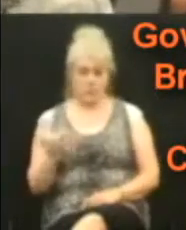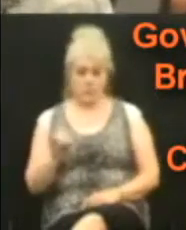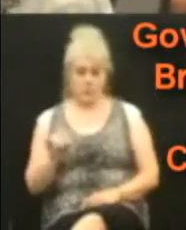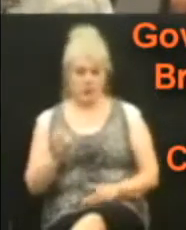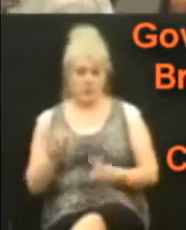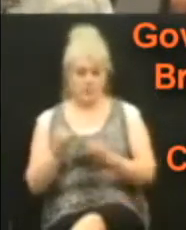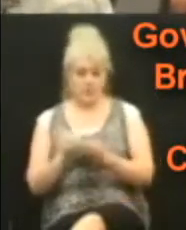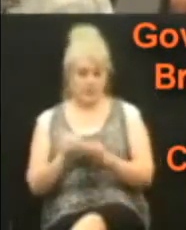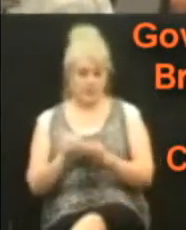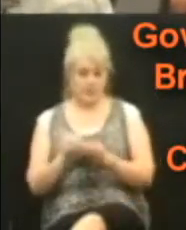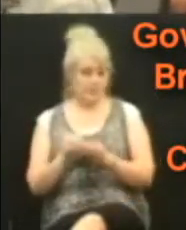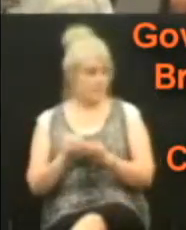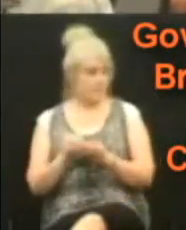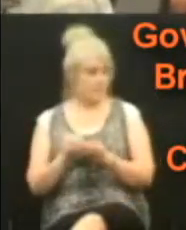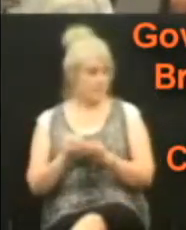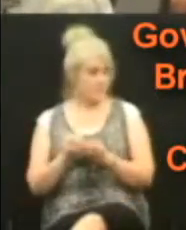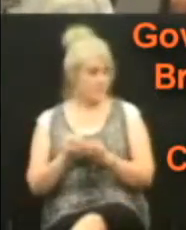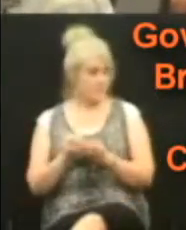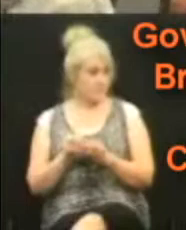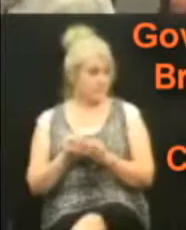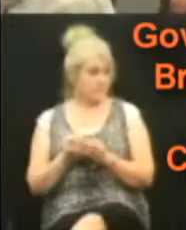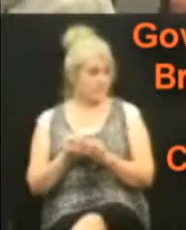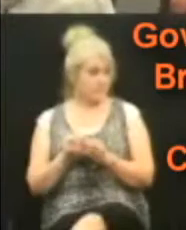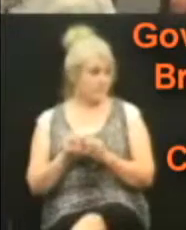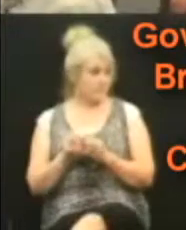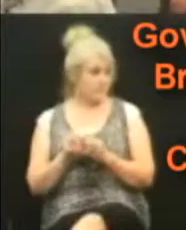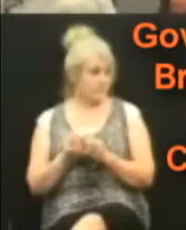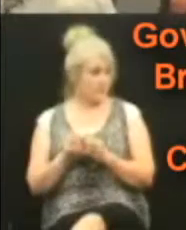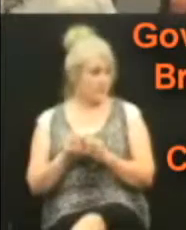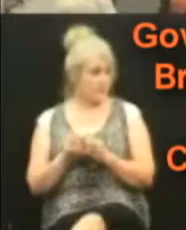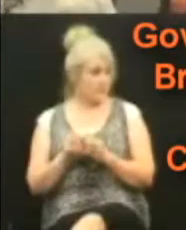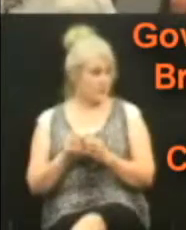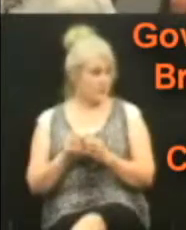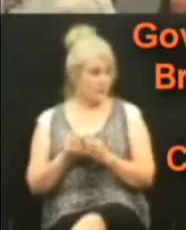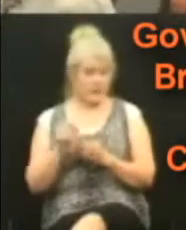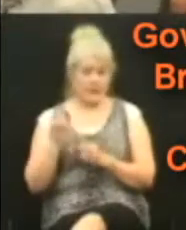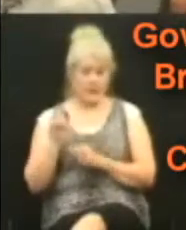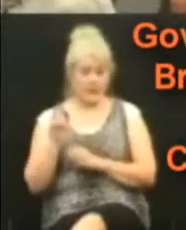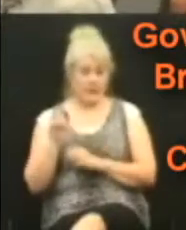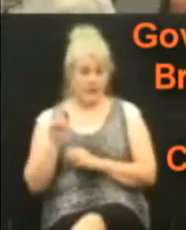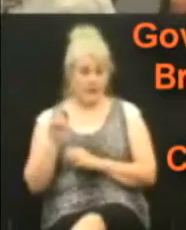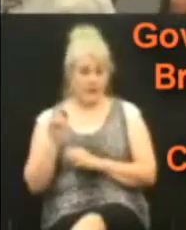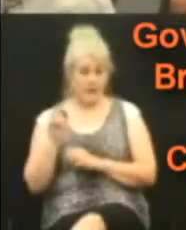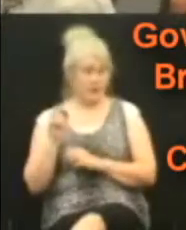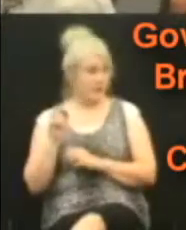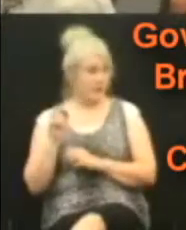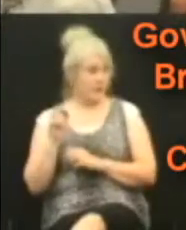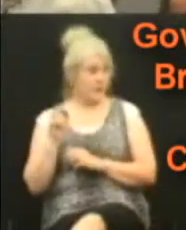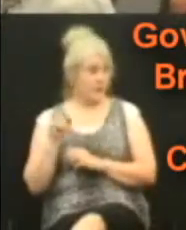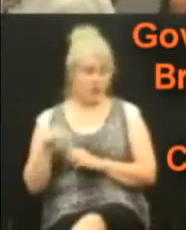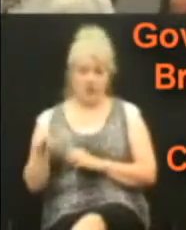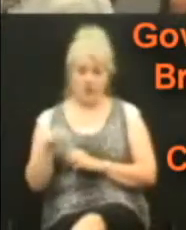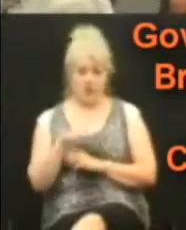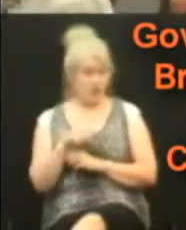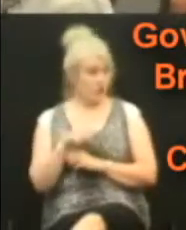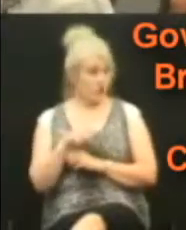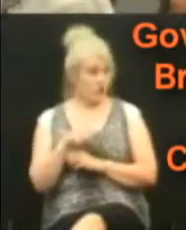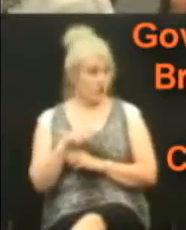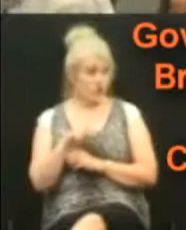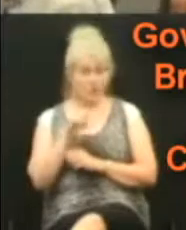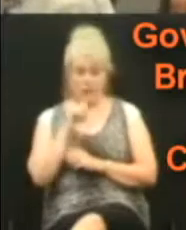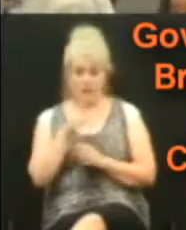You know, they're the ones pressing those other charges of public nuisance, which of course you are, because you're not